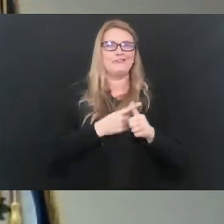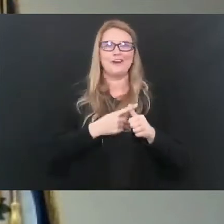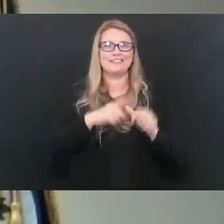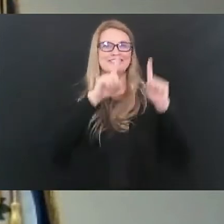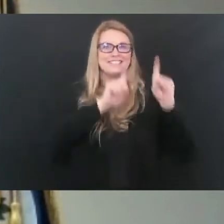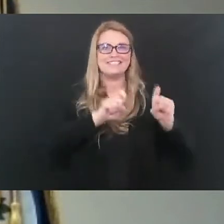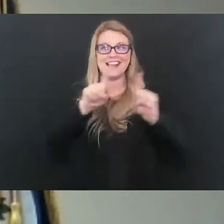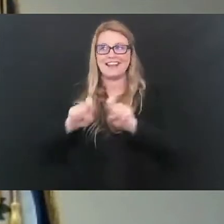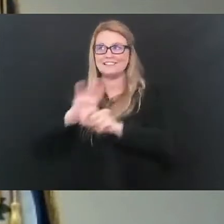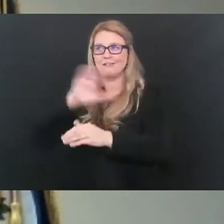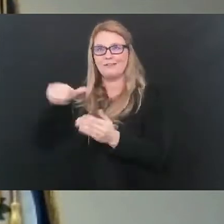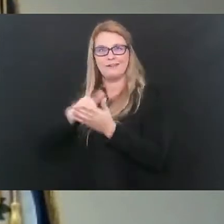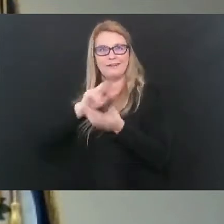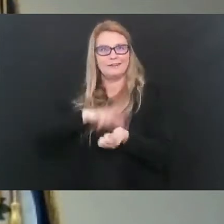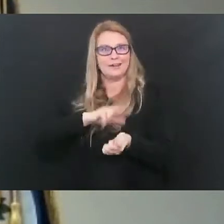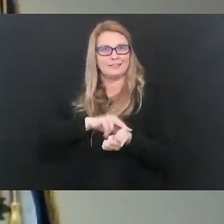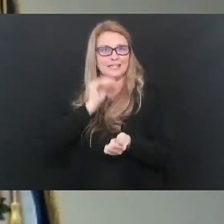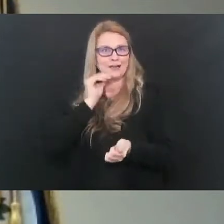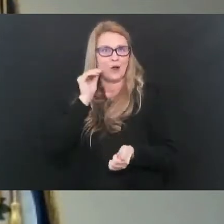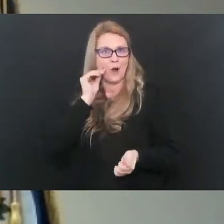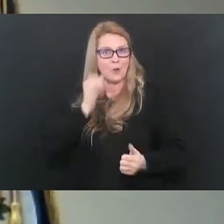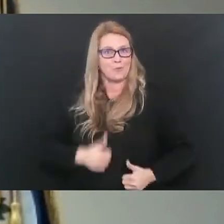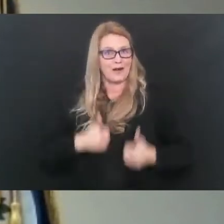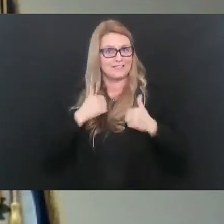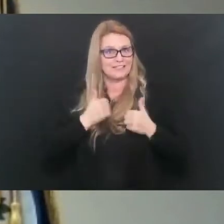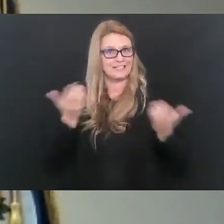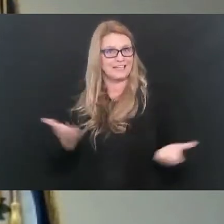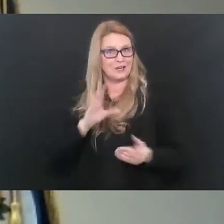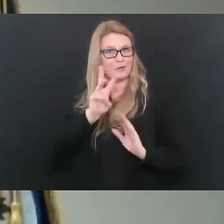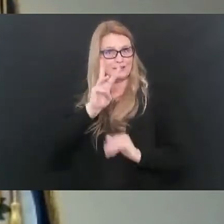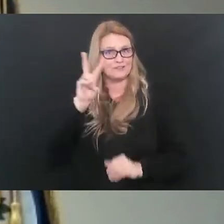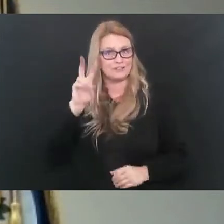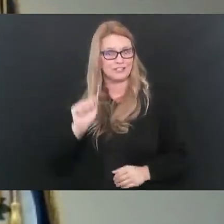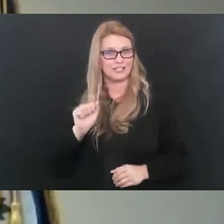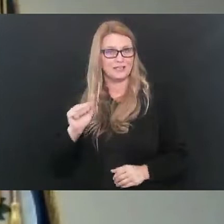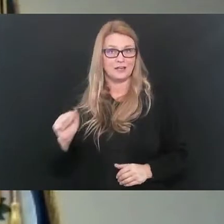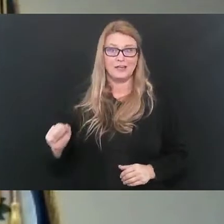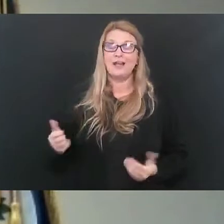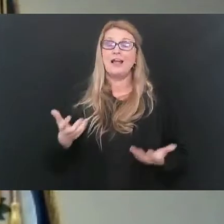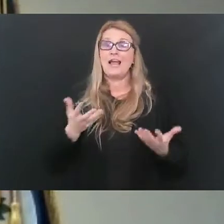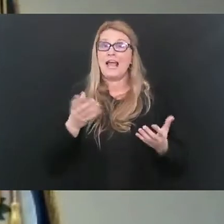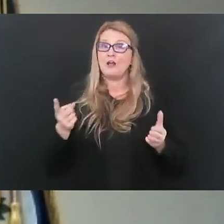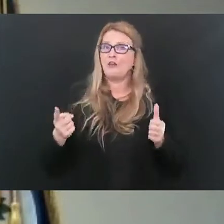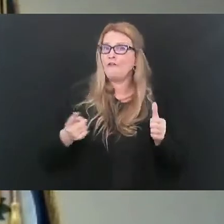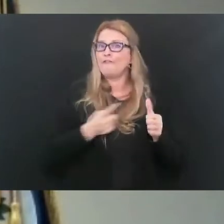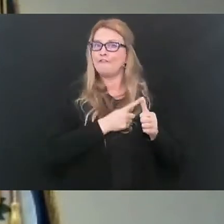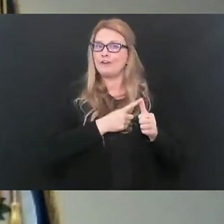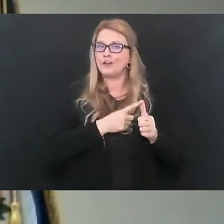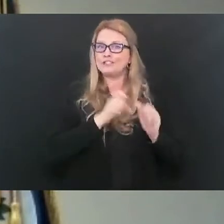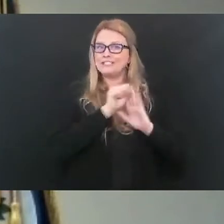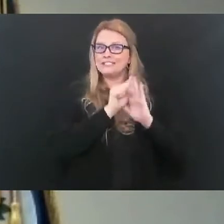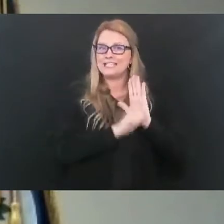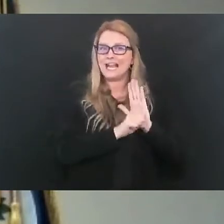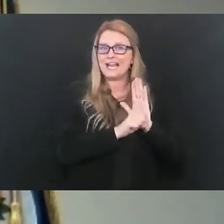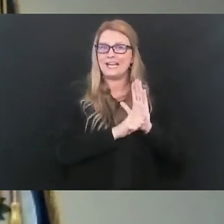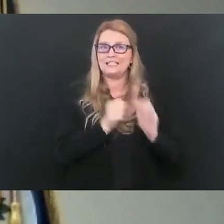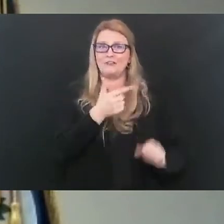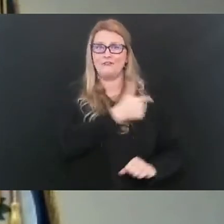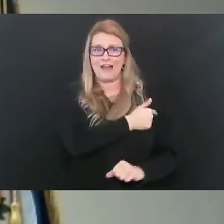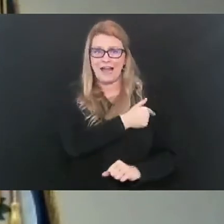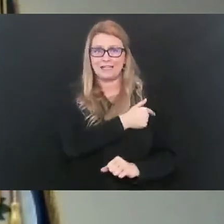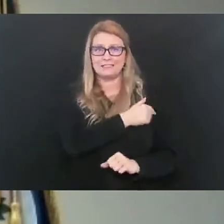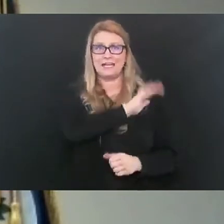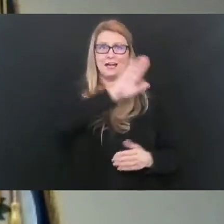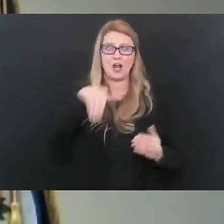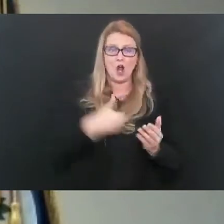home resident in the state of West Virginia, the first state to do that. We're the first to vaccinate all